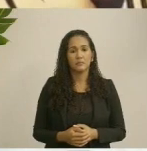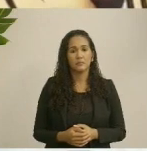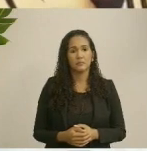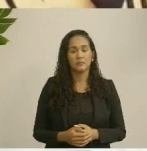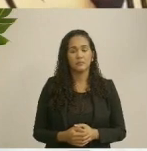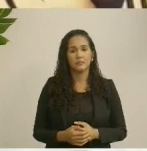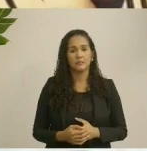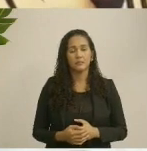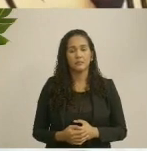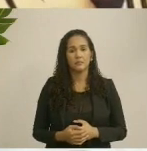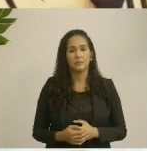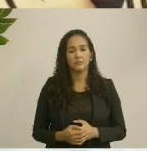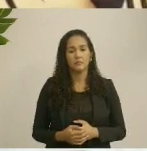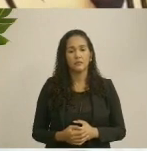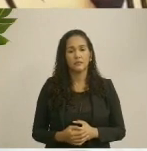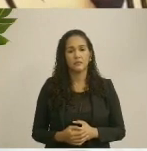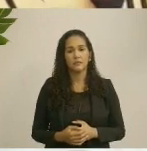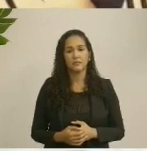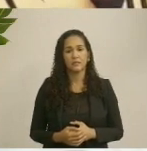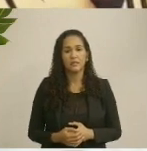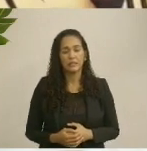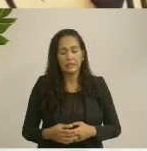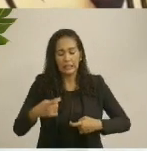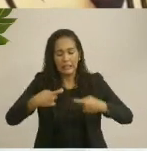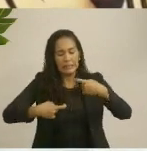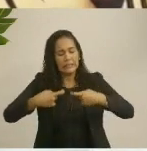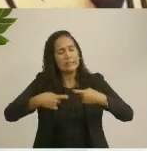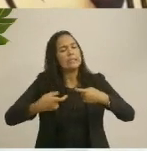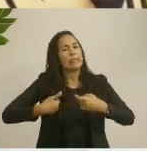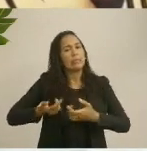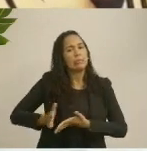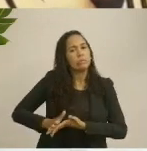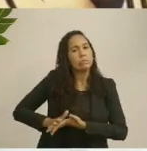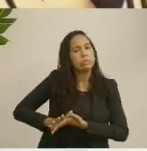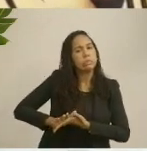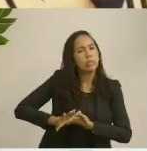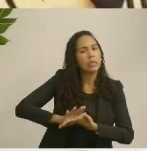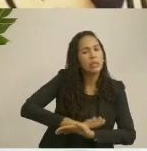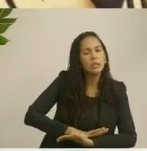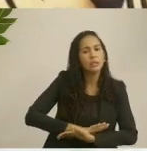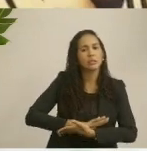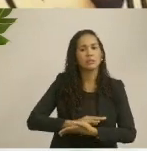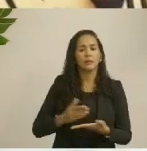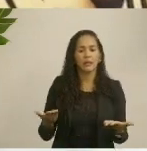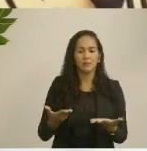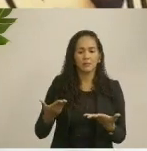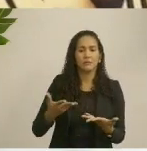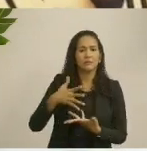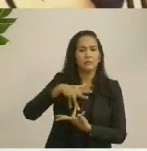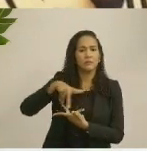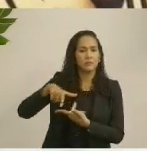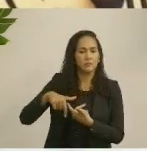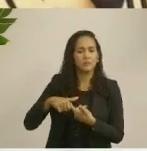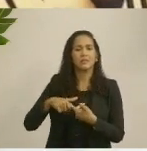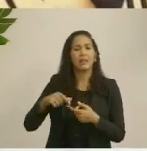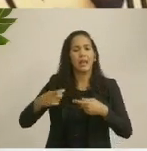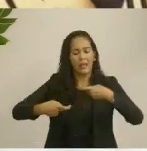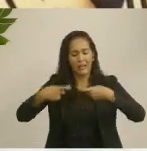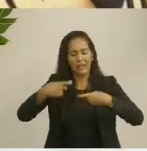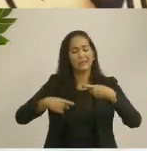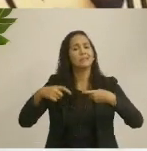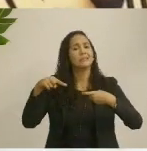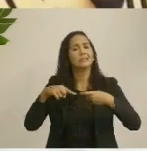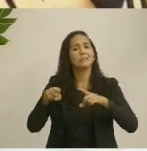destructive force right now on our planet, and also the force that blocks us from the kind of global